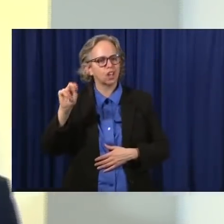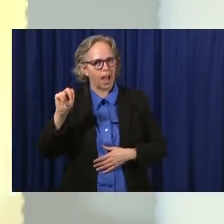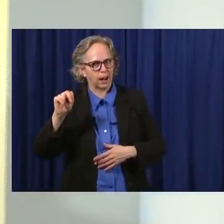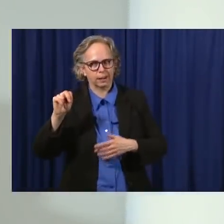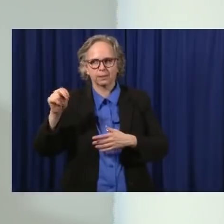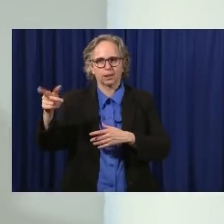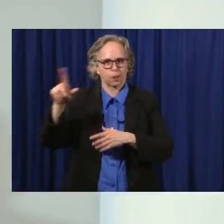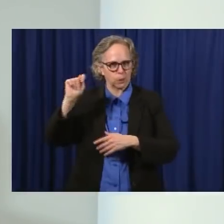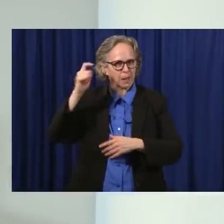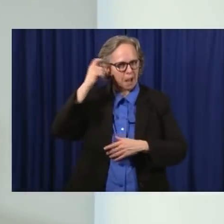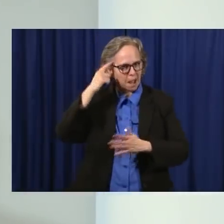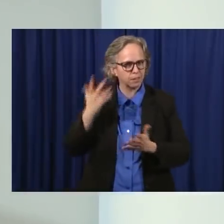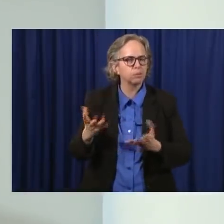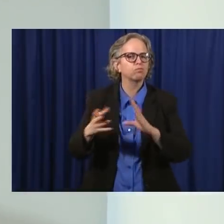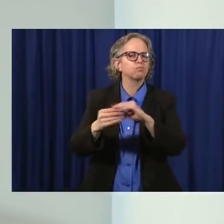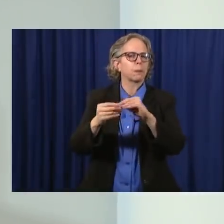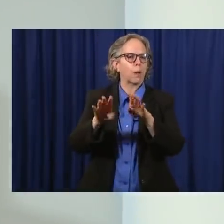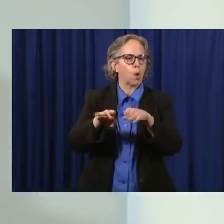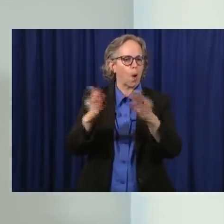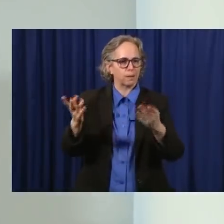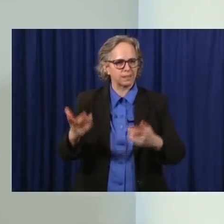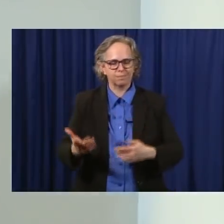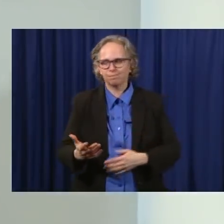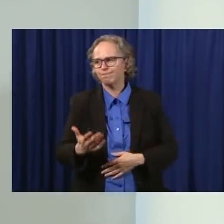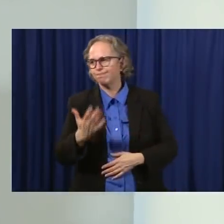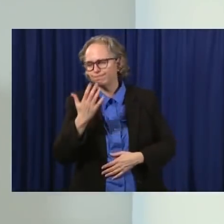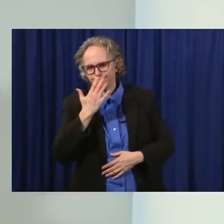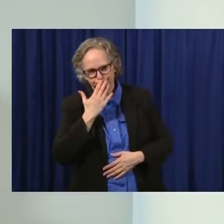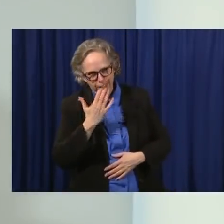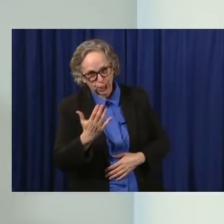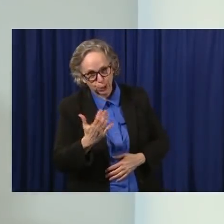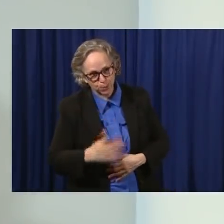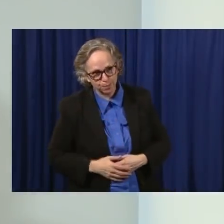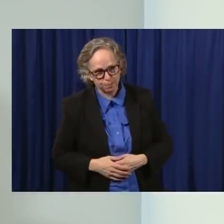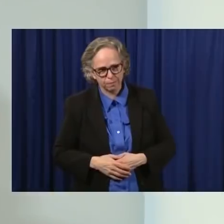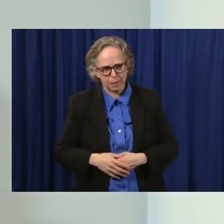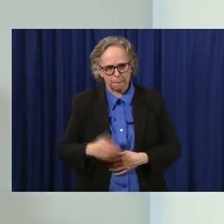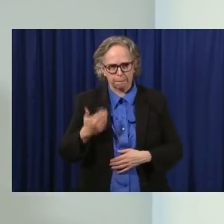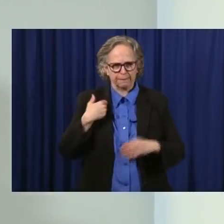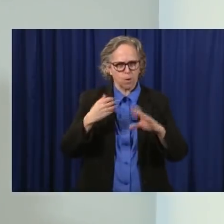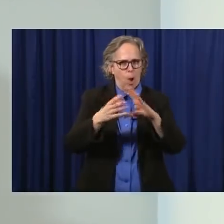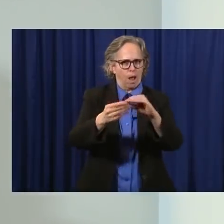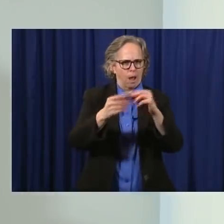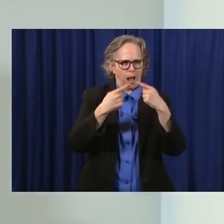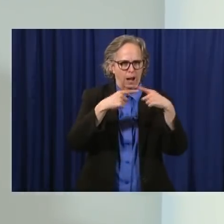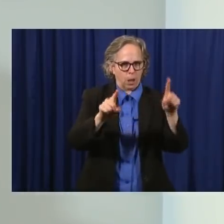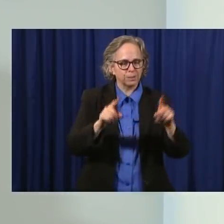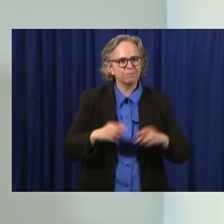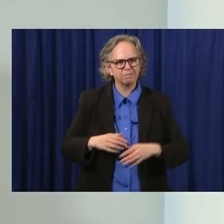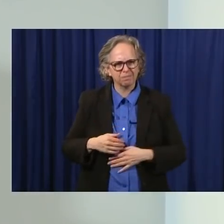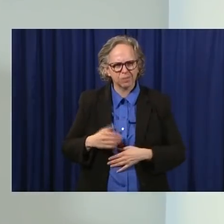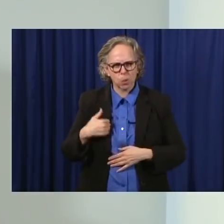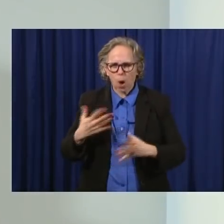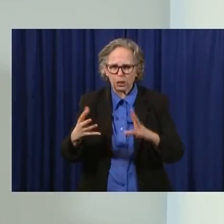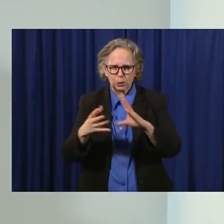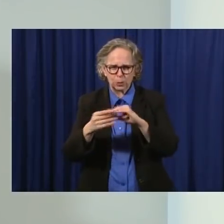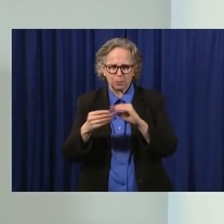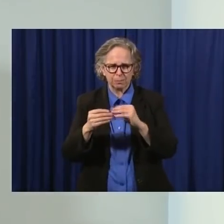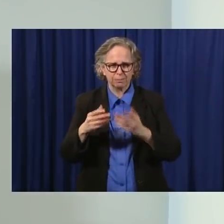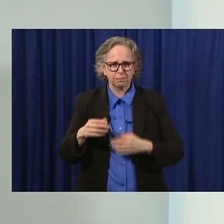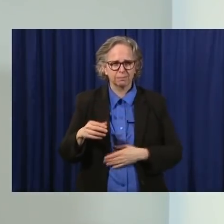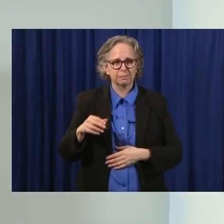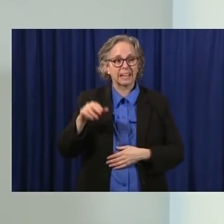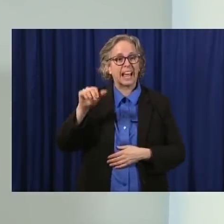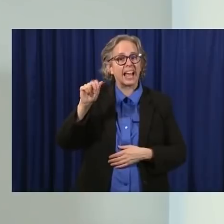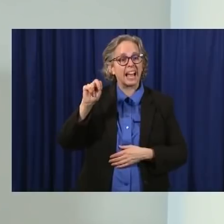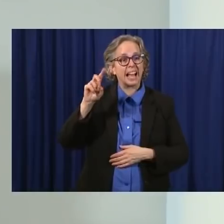Governor. I did want to echo one thing that the Governor said about a mutual friend of ours, Andy Thompson, former state